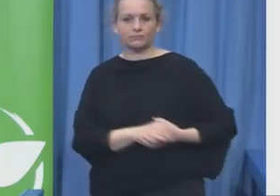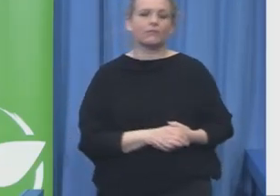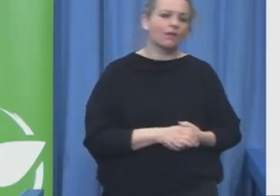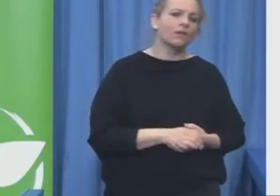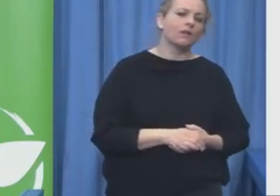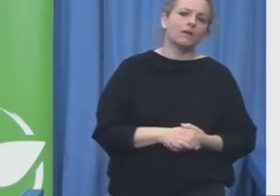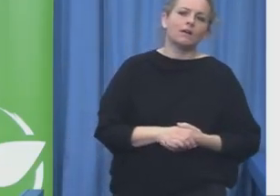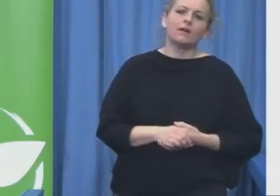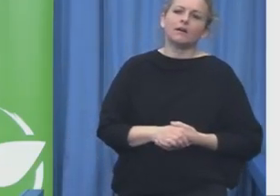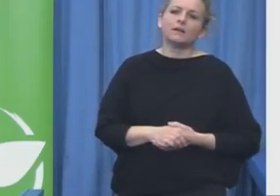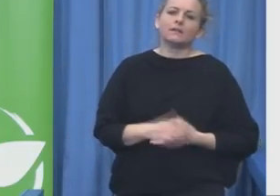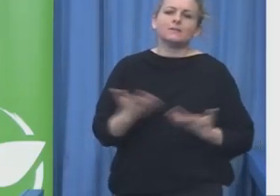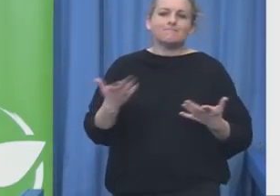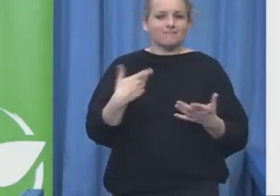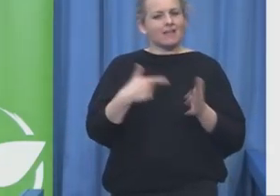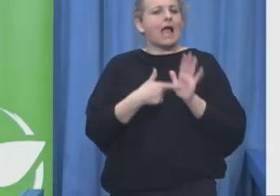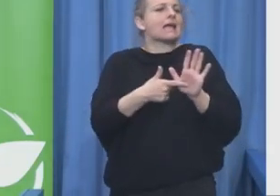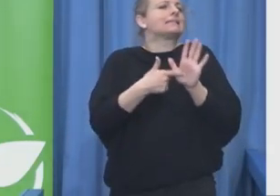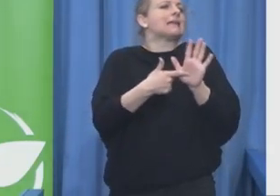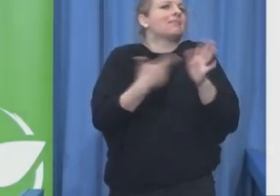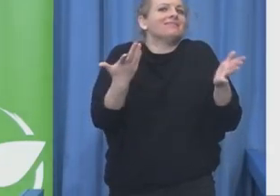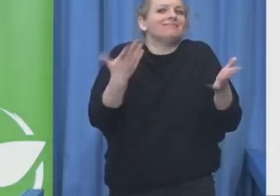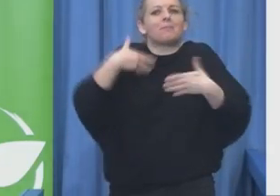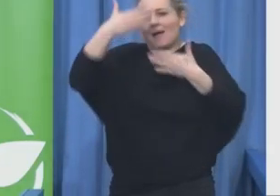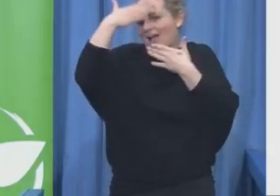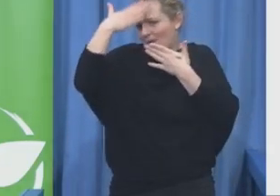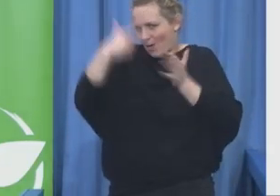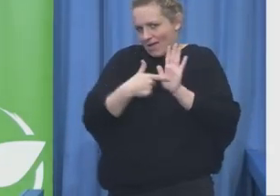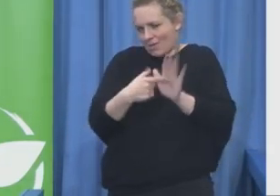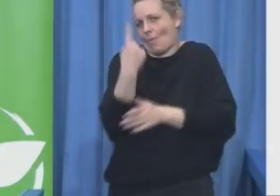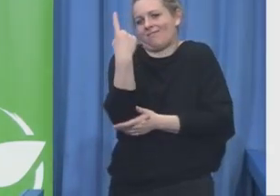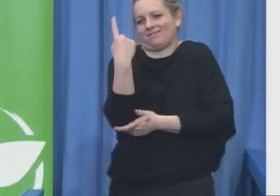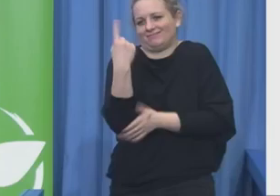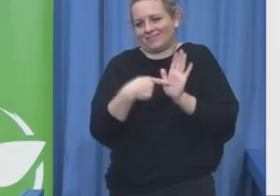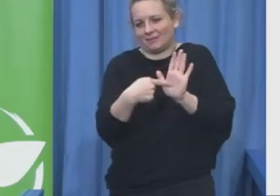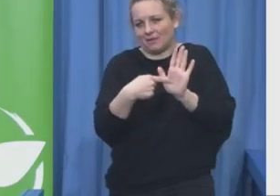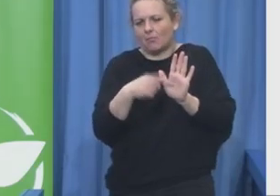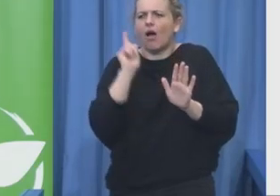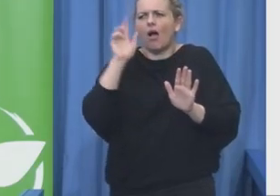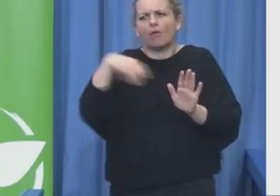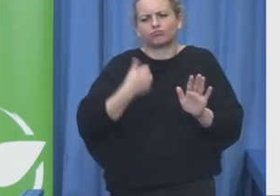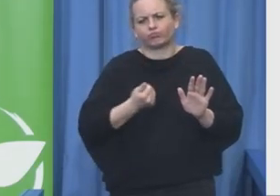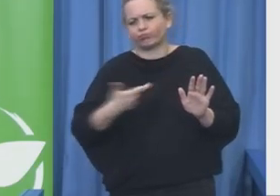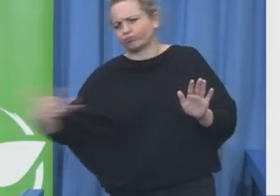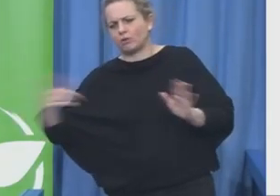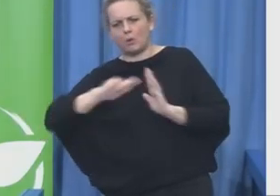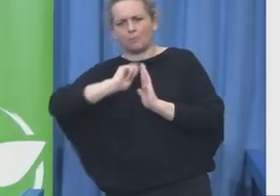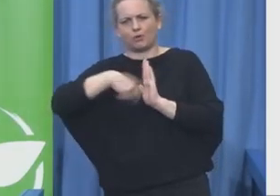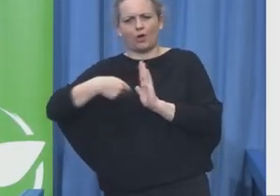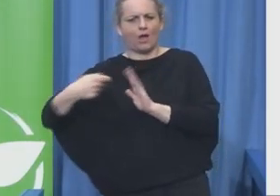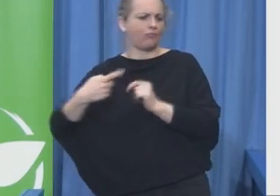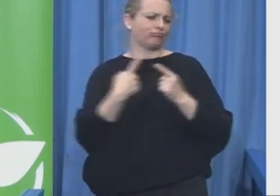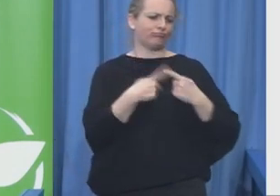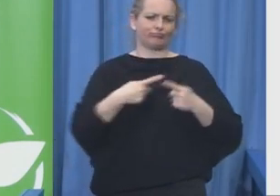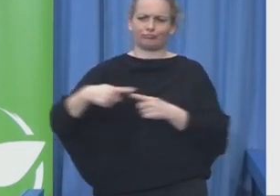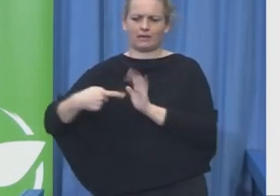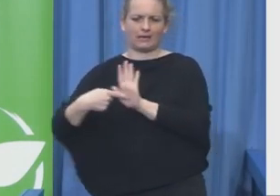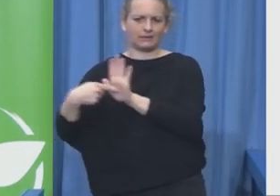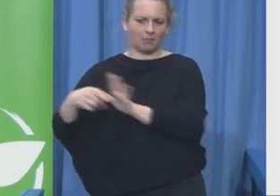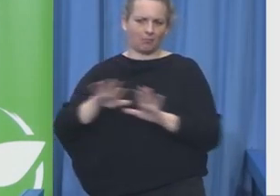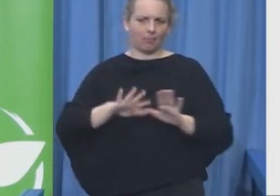one example in Morocco. One other key of our success is that, as Leah was saying,